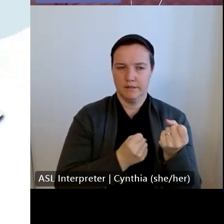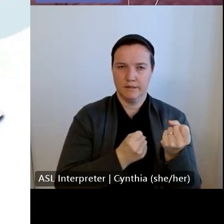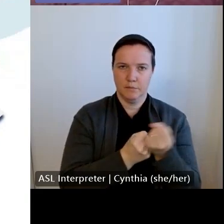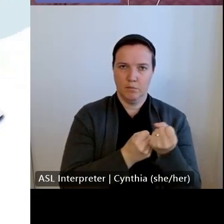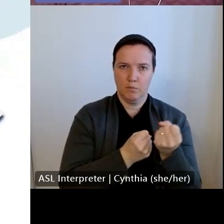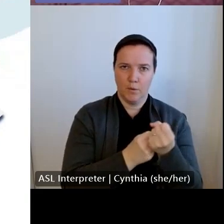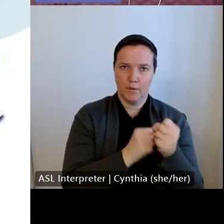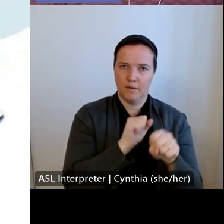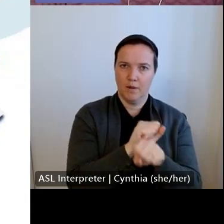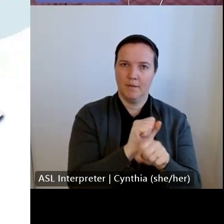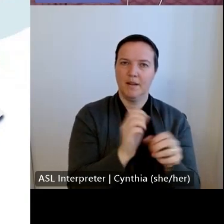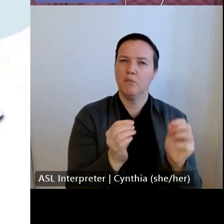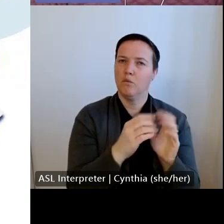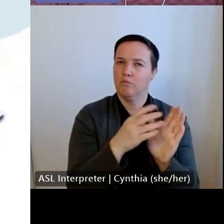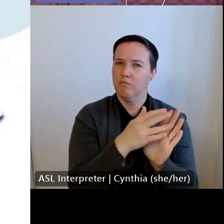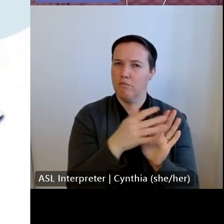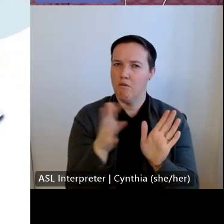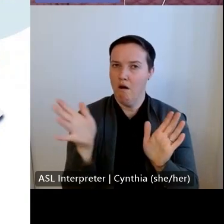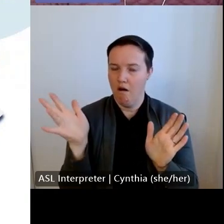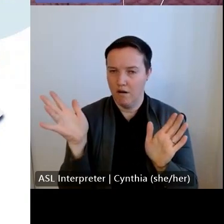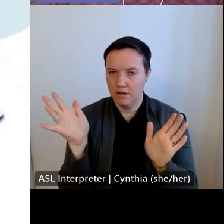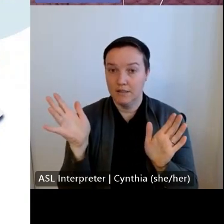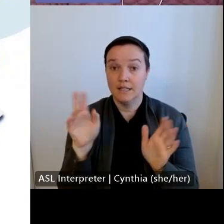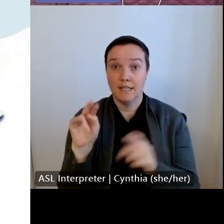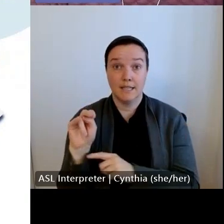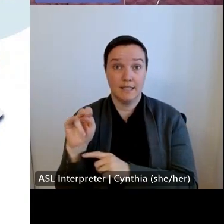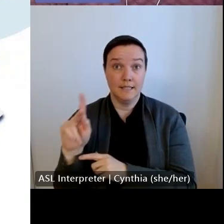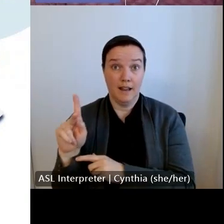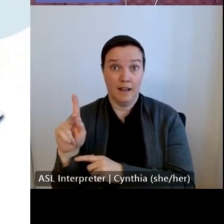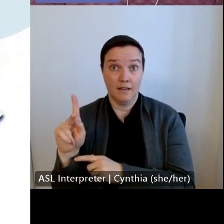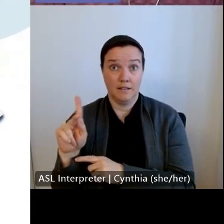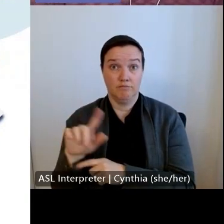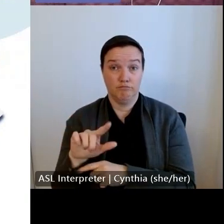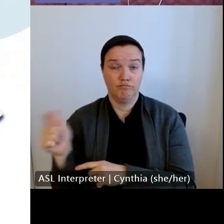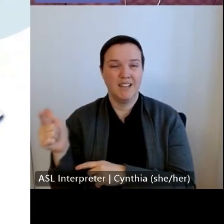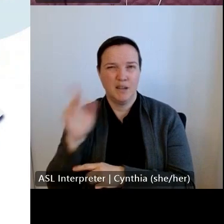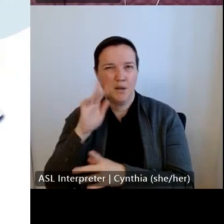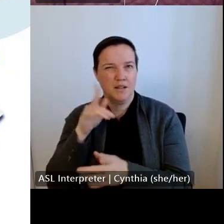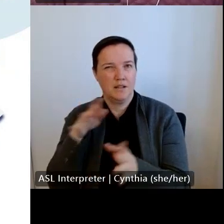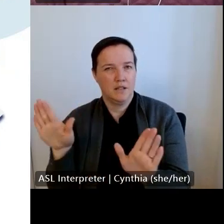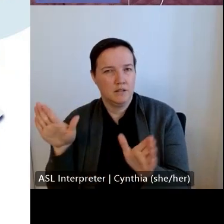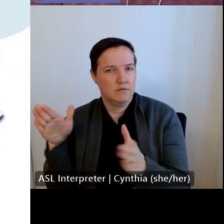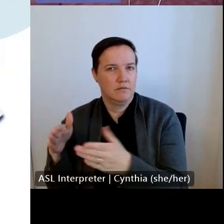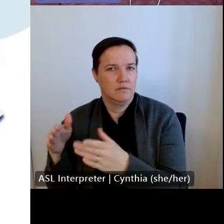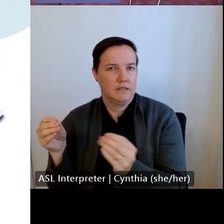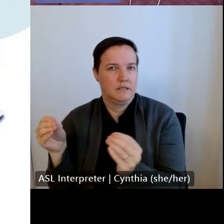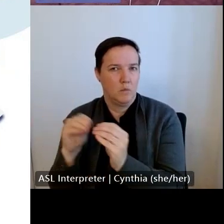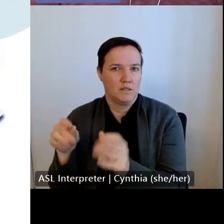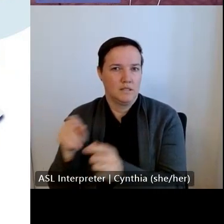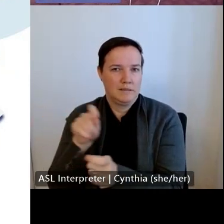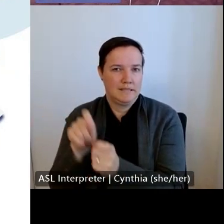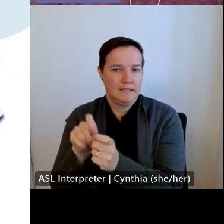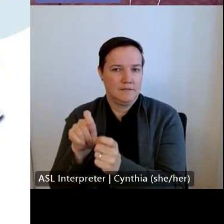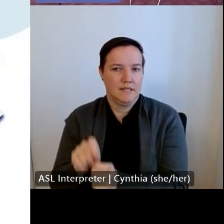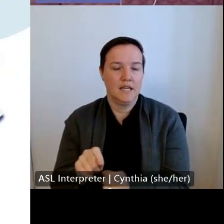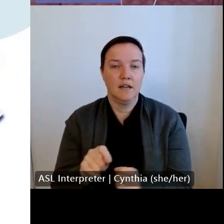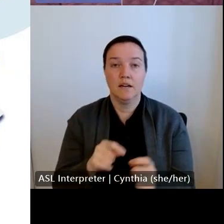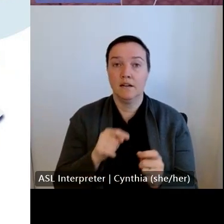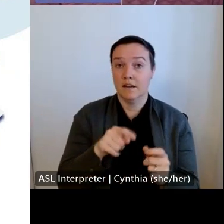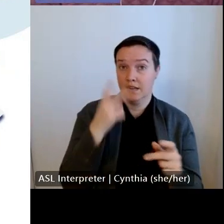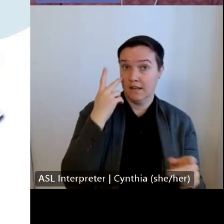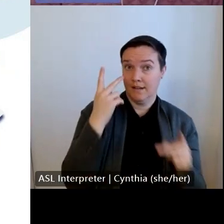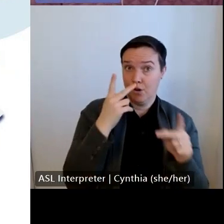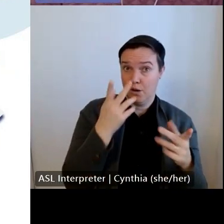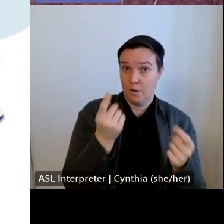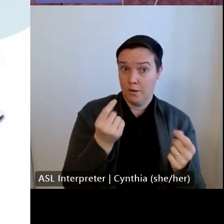more broadly, and then Nick will chat more about the specifics. So here's a visual really kind of